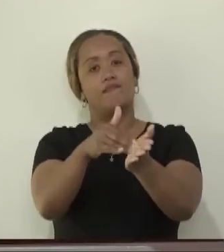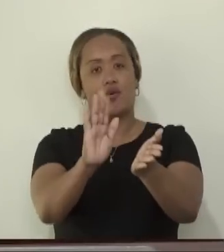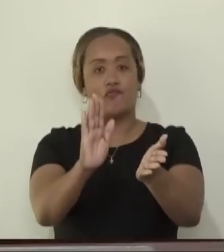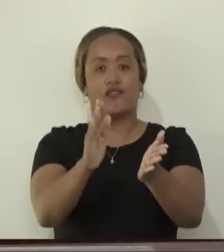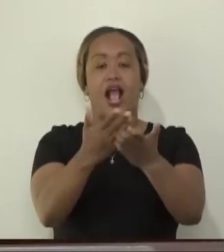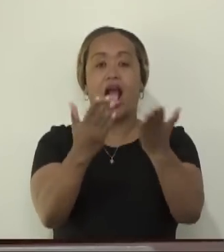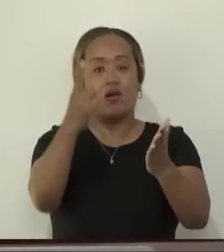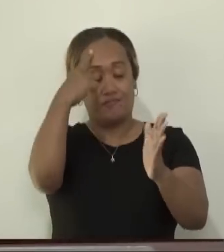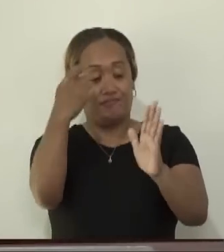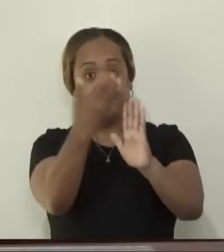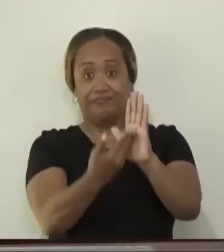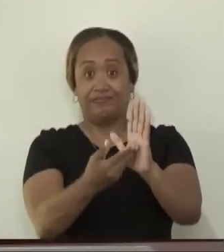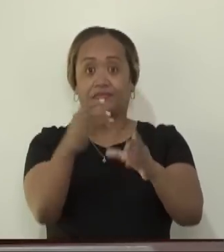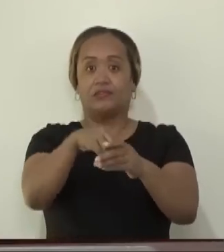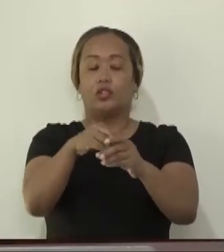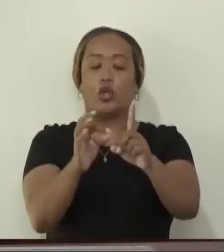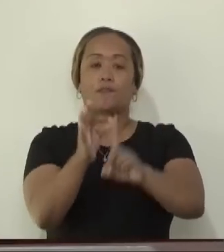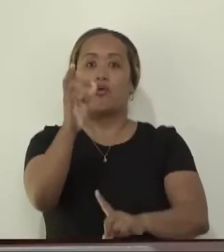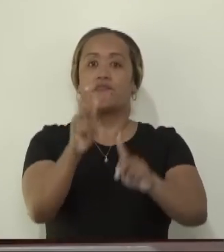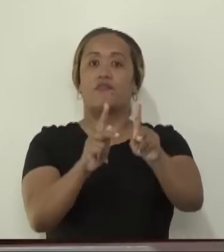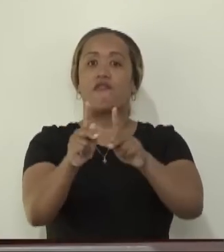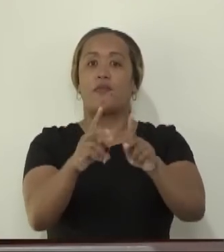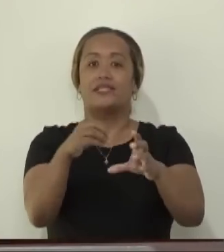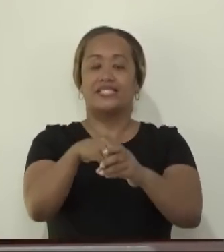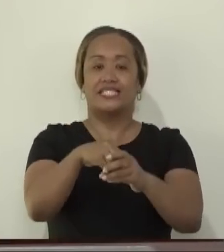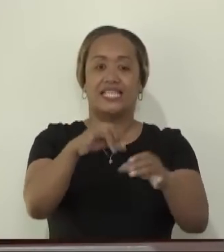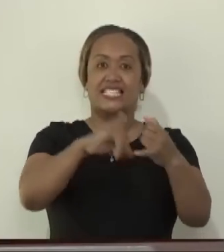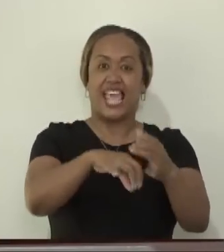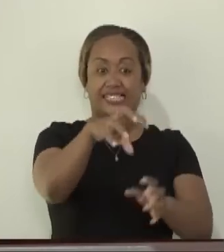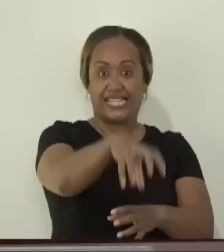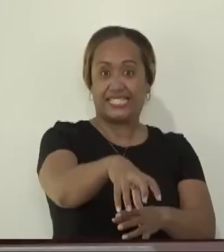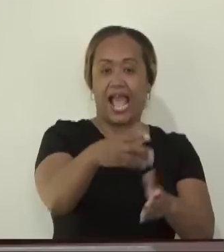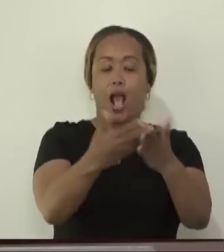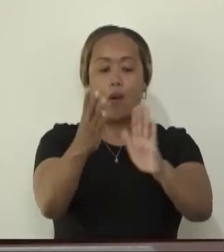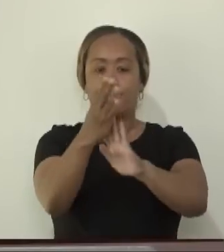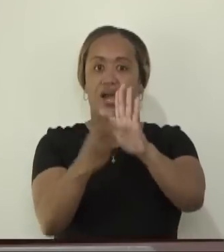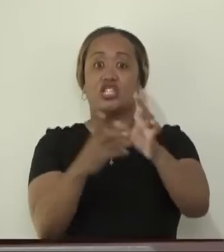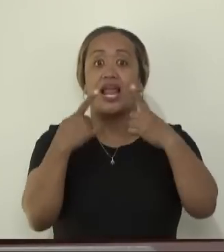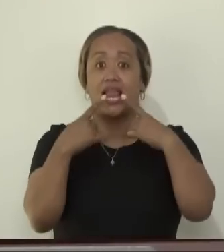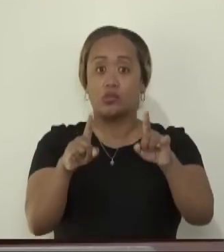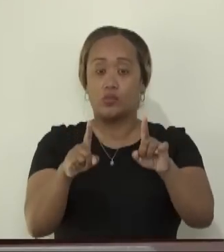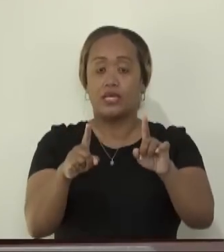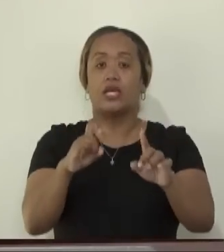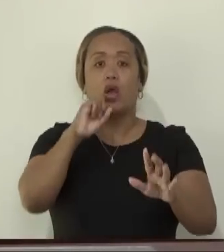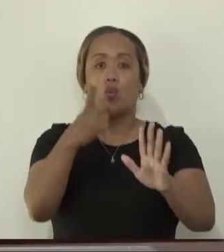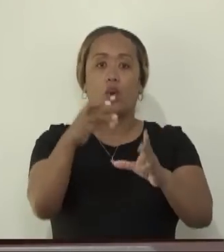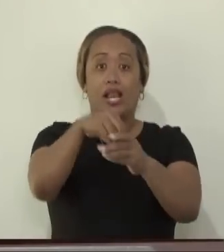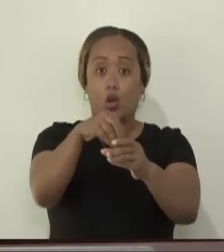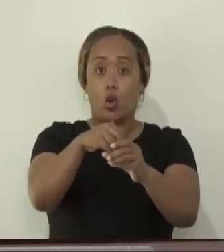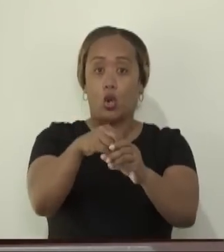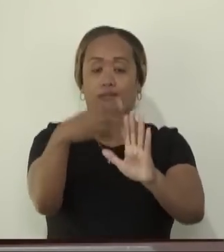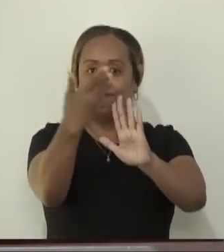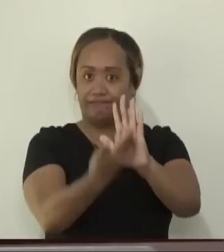some initiatives to improve performance in these sectors, and the budget announcement will include